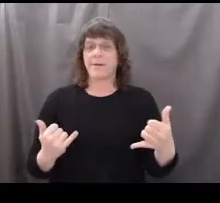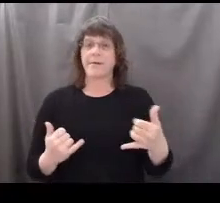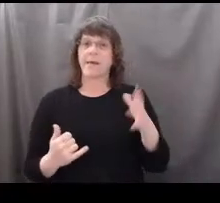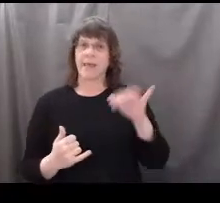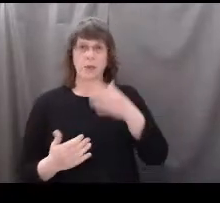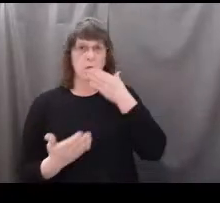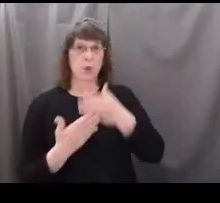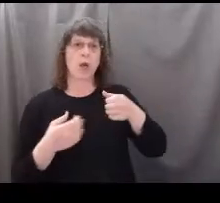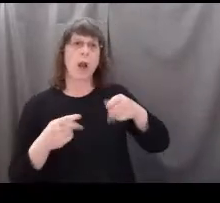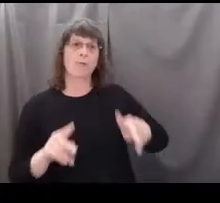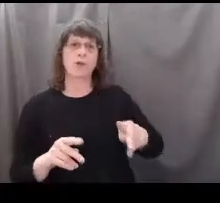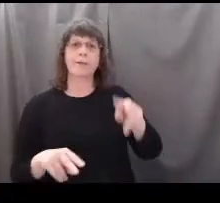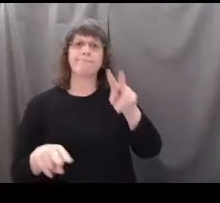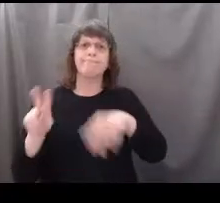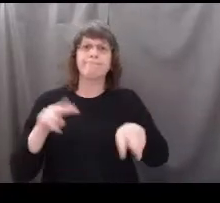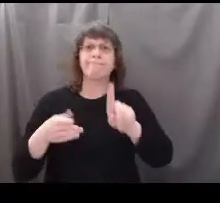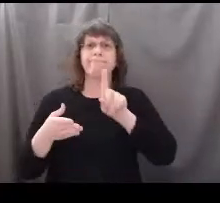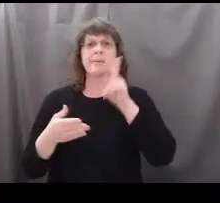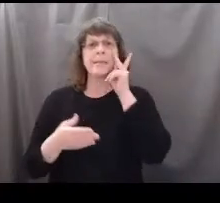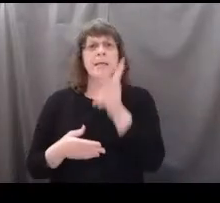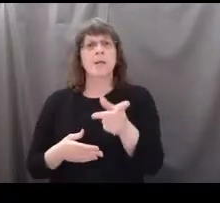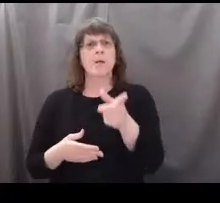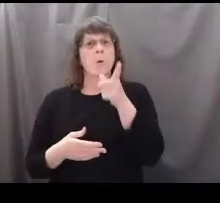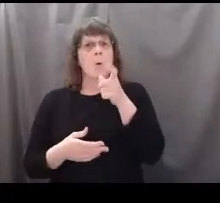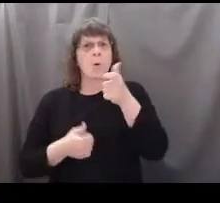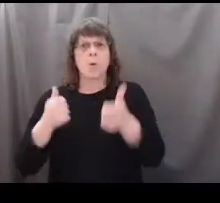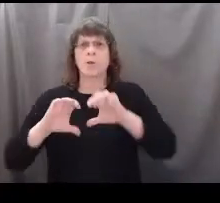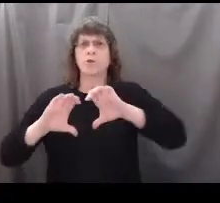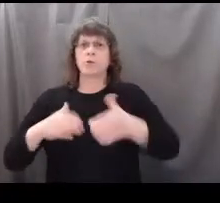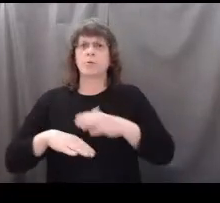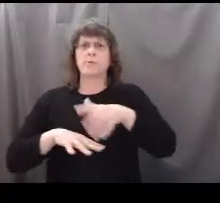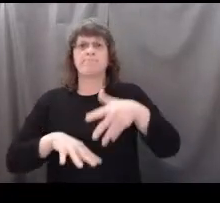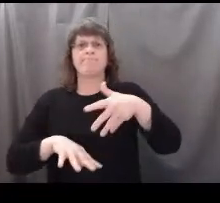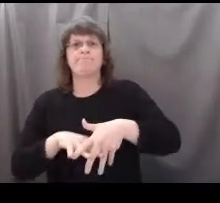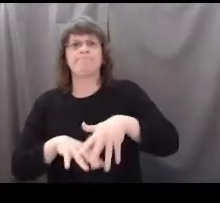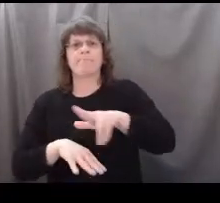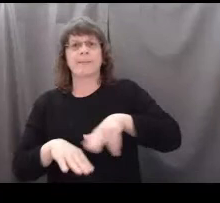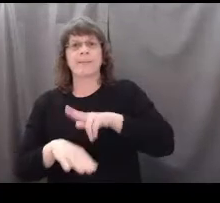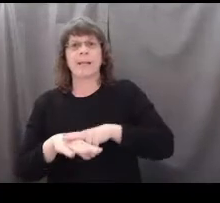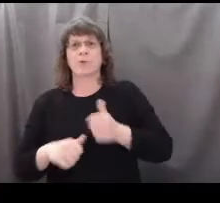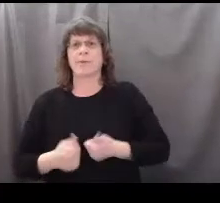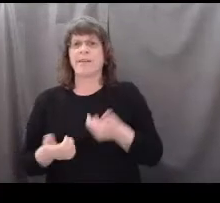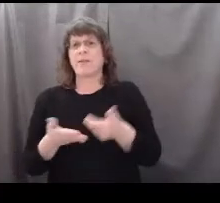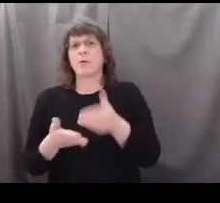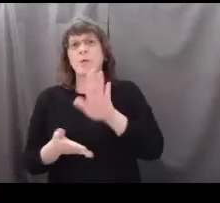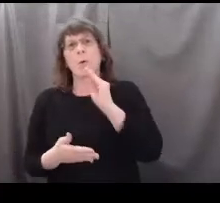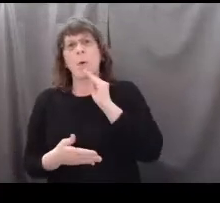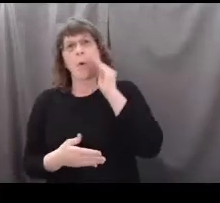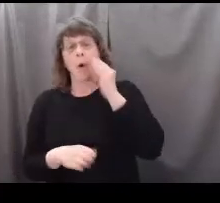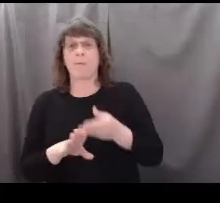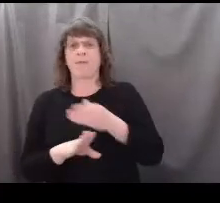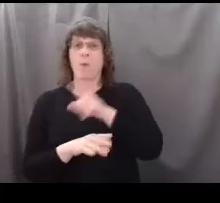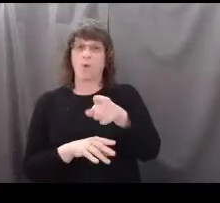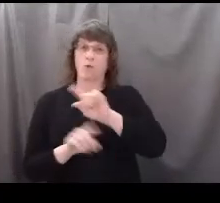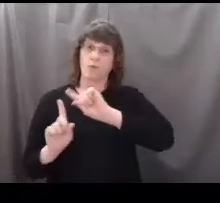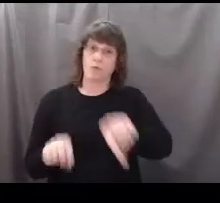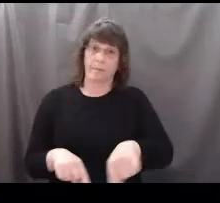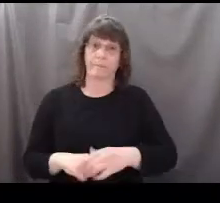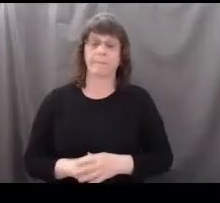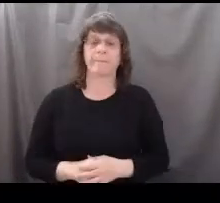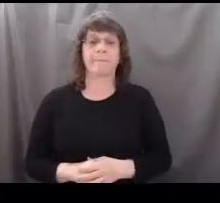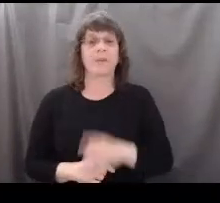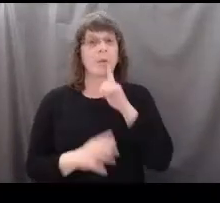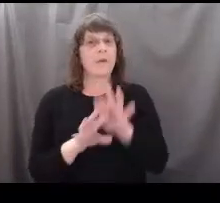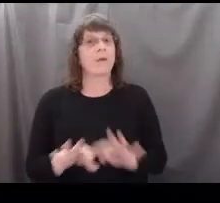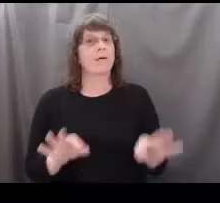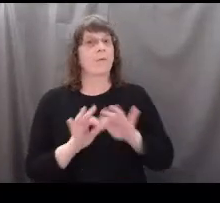good opportunity to look up what Indigenous nations may have lived there before you came to be there. It's important